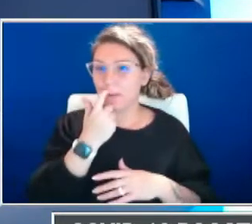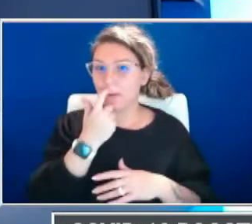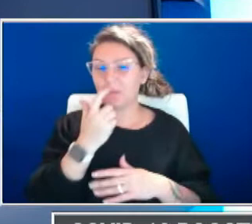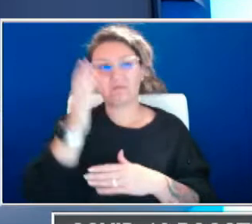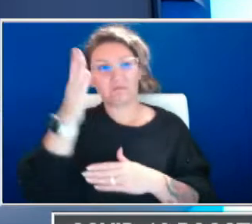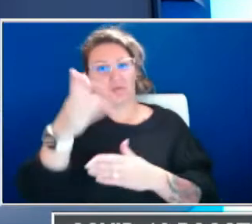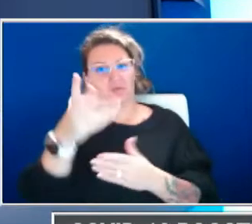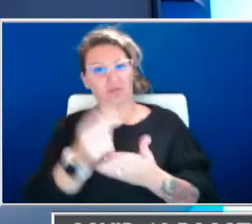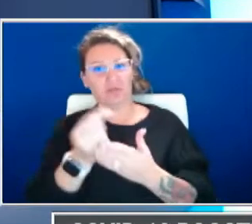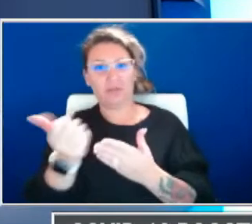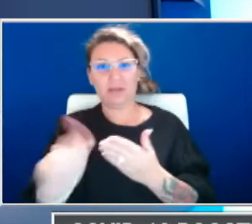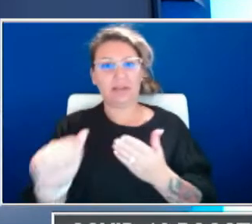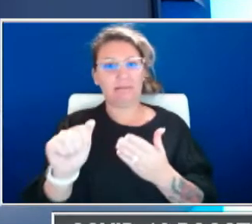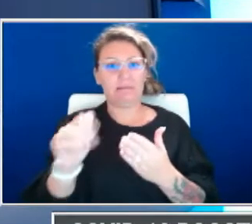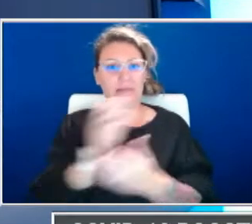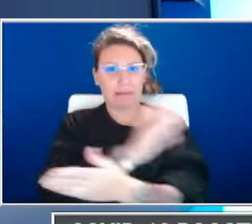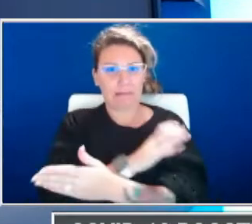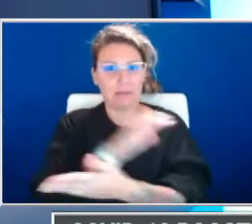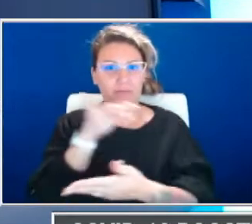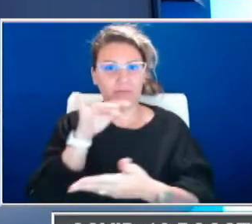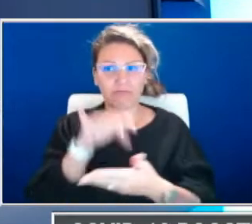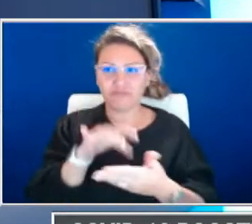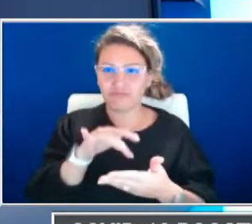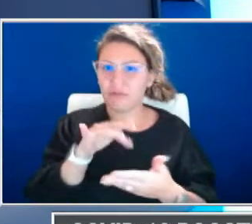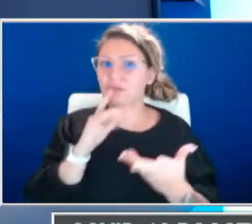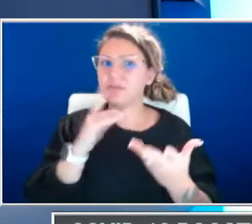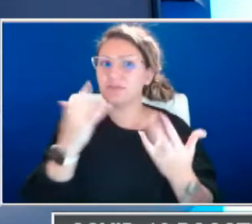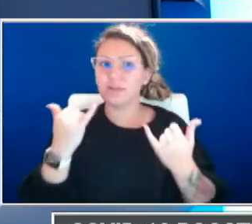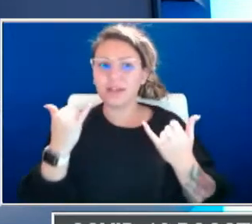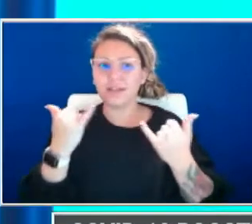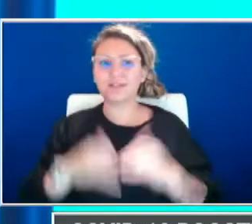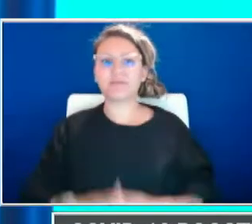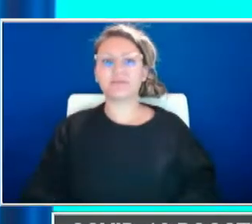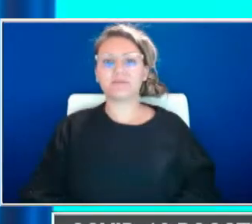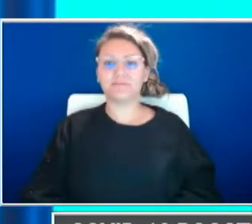clinical trials that are going on. What's on the horizon?